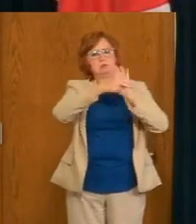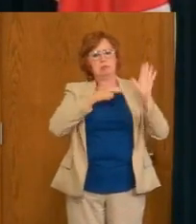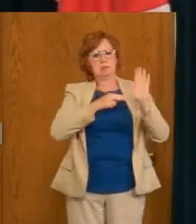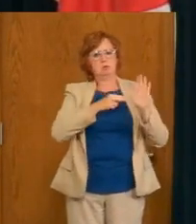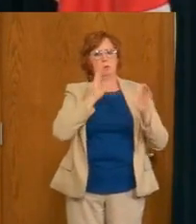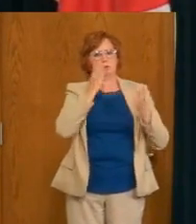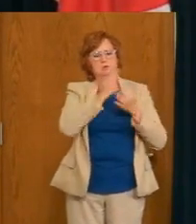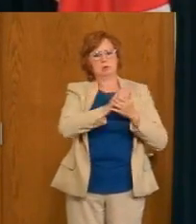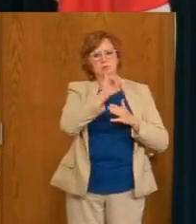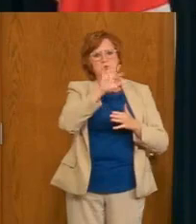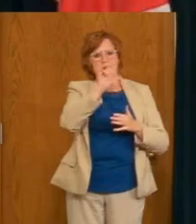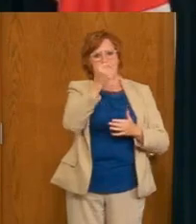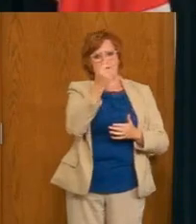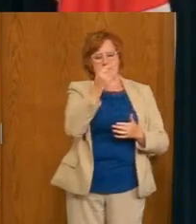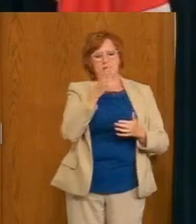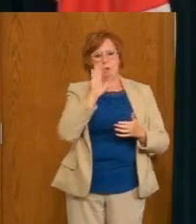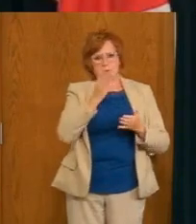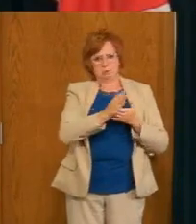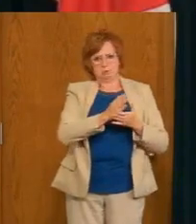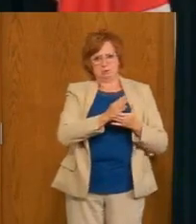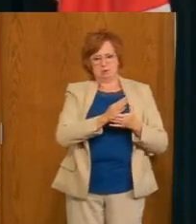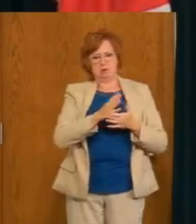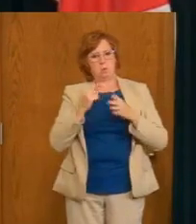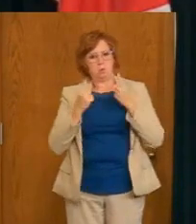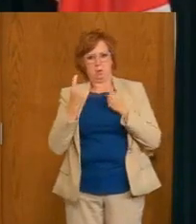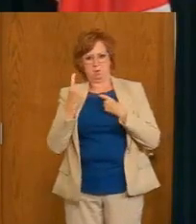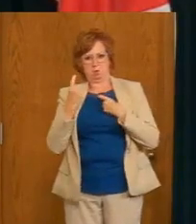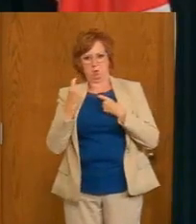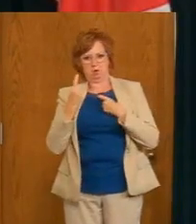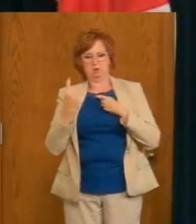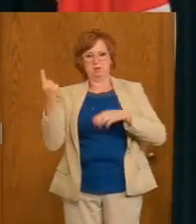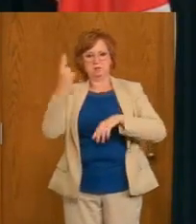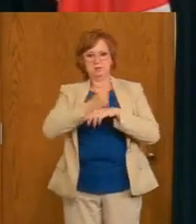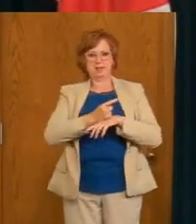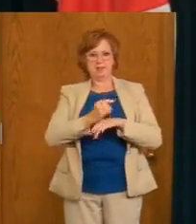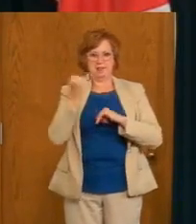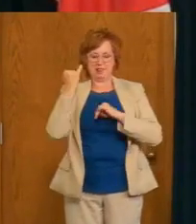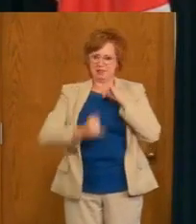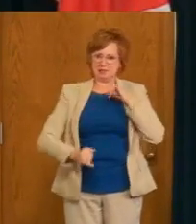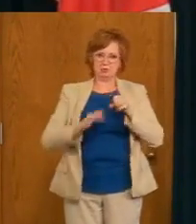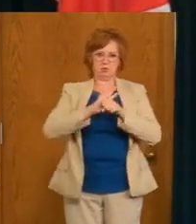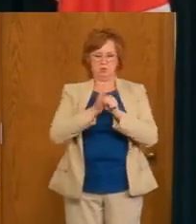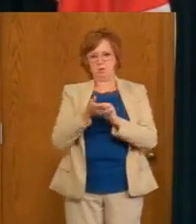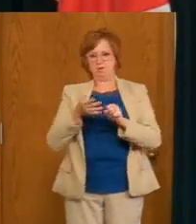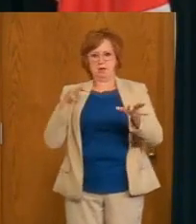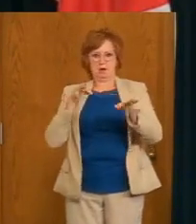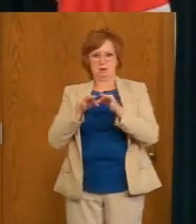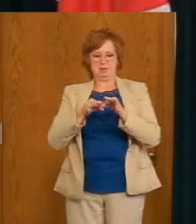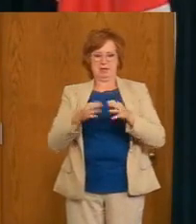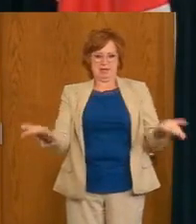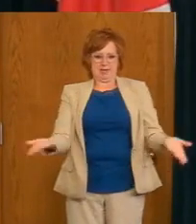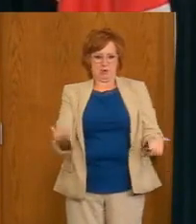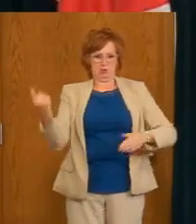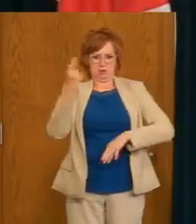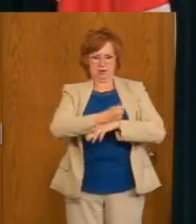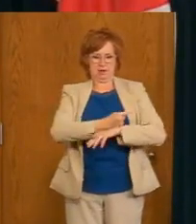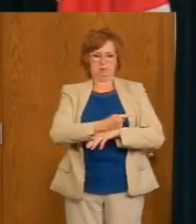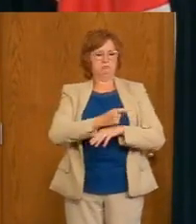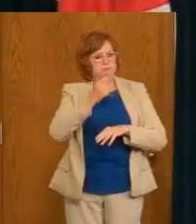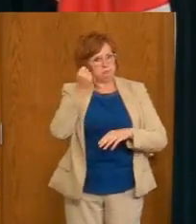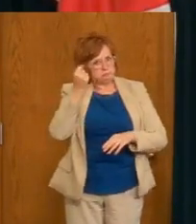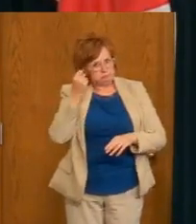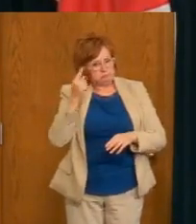more thing that's going to end. Today will be our last regularly scheduled COVID briefing. And of course, if something changes